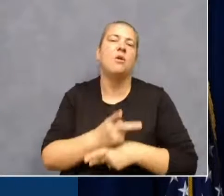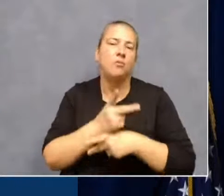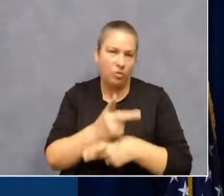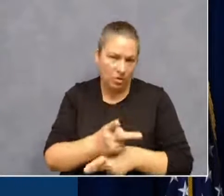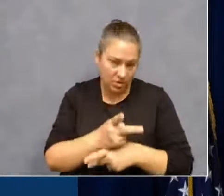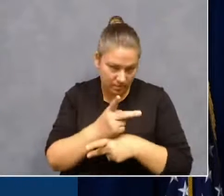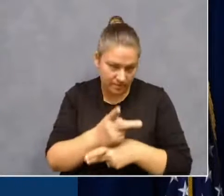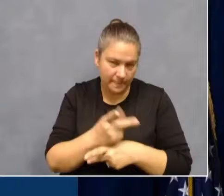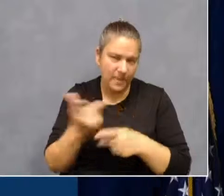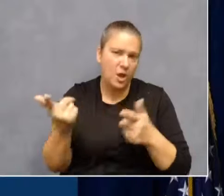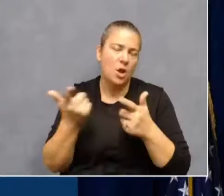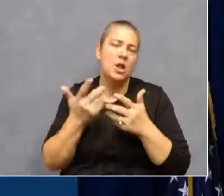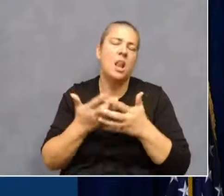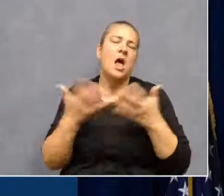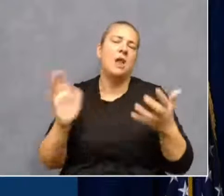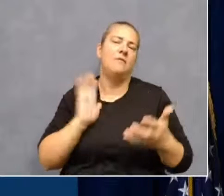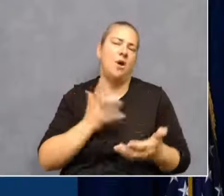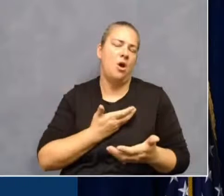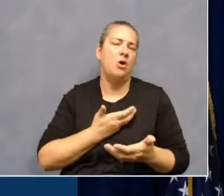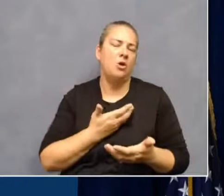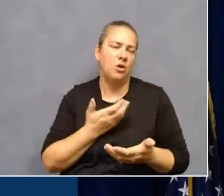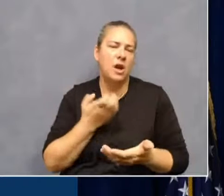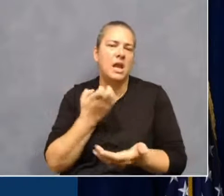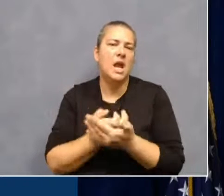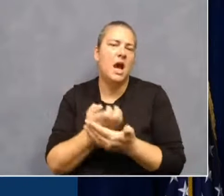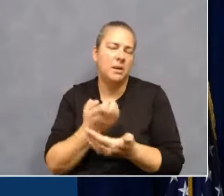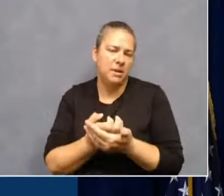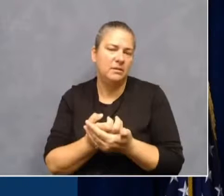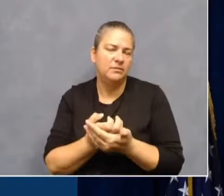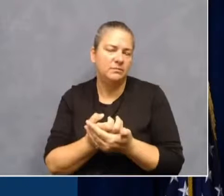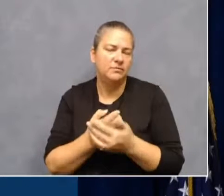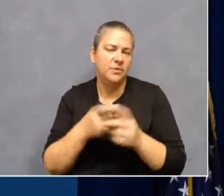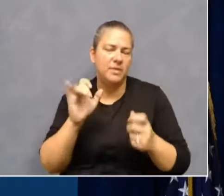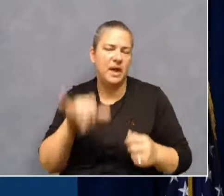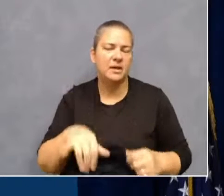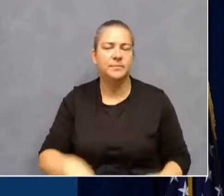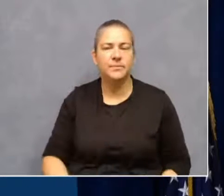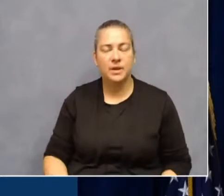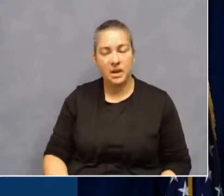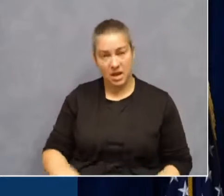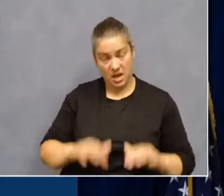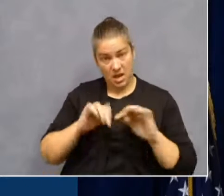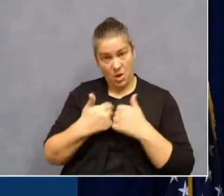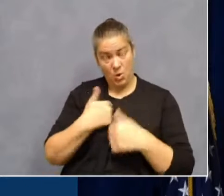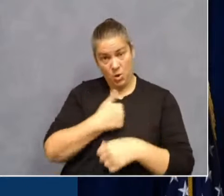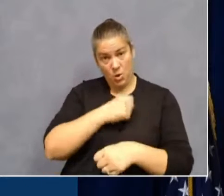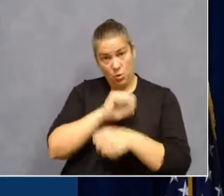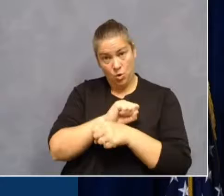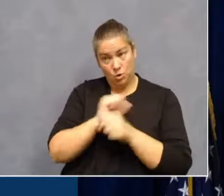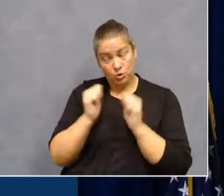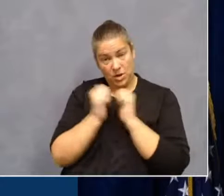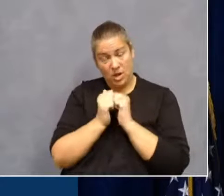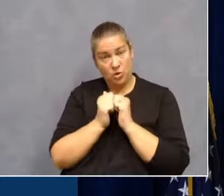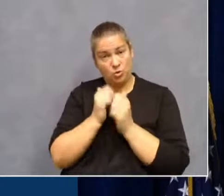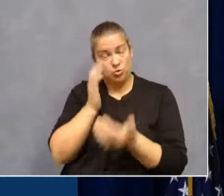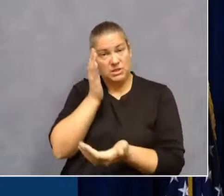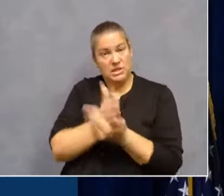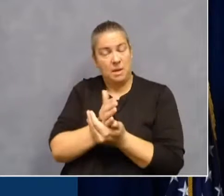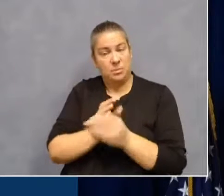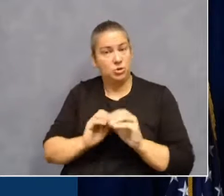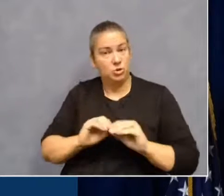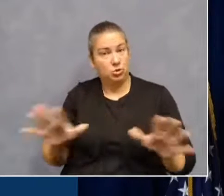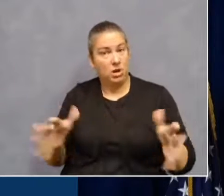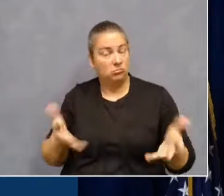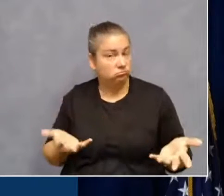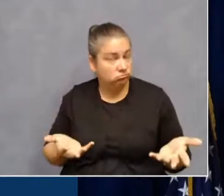large part of our economy that depends on it. How can we work together to stop the spread more effectively? Well, we got to support